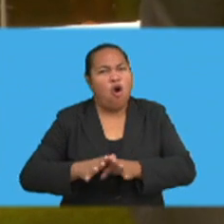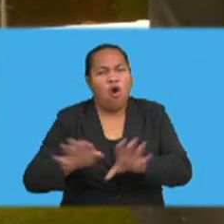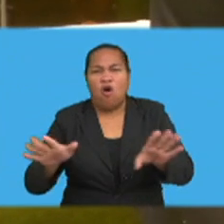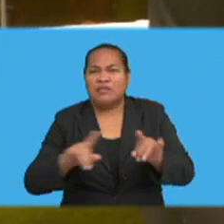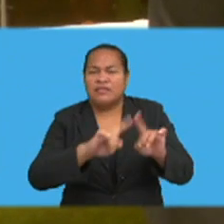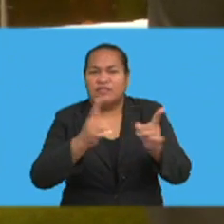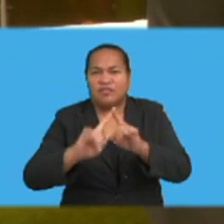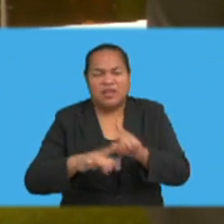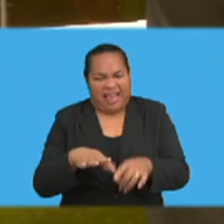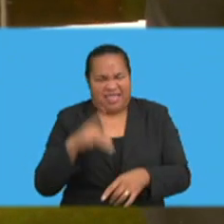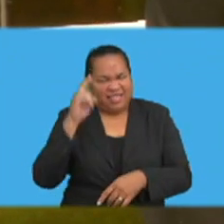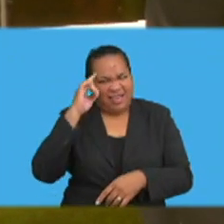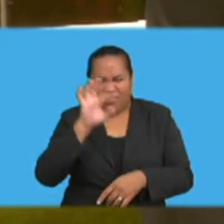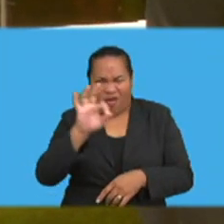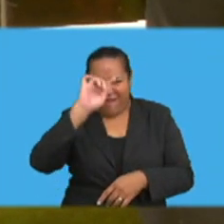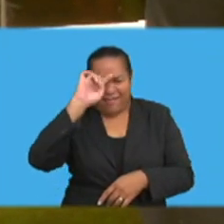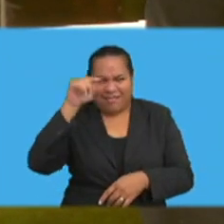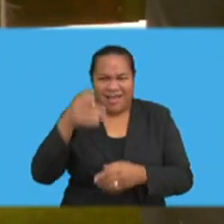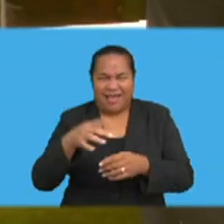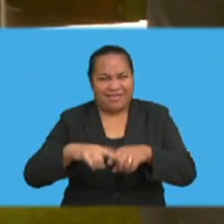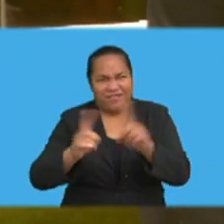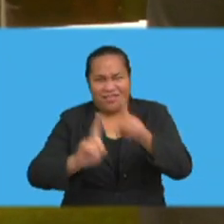have a misconception there.